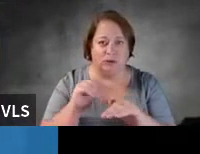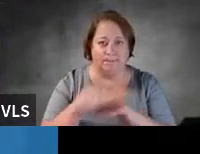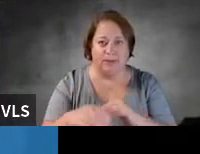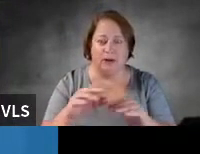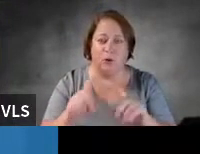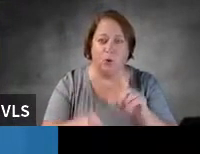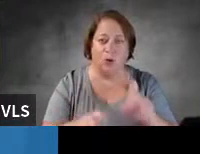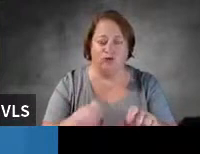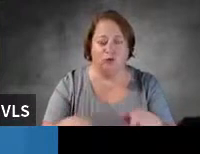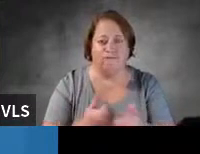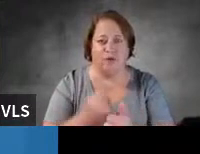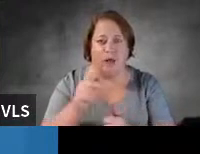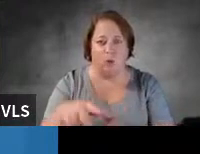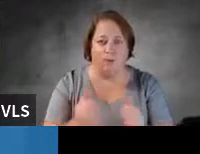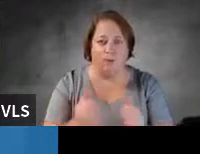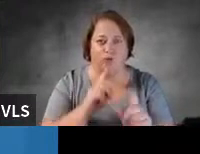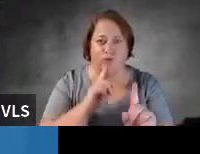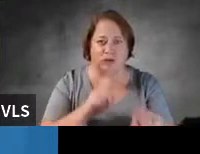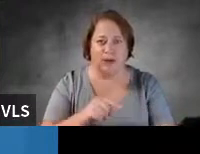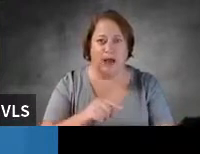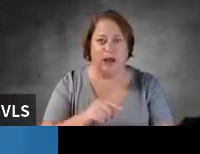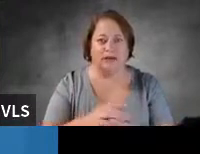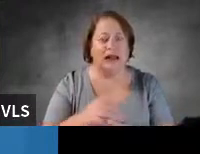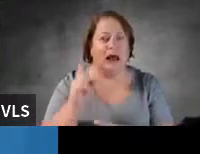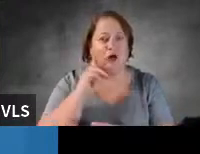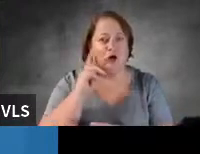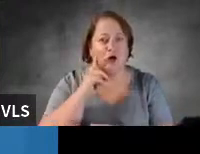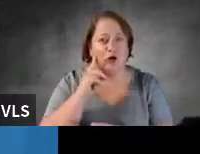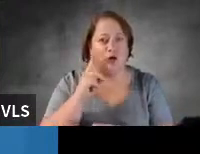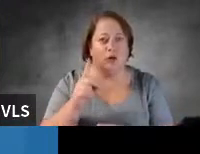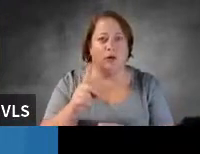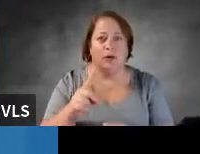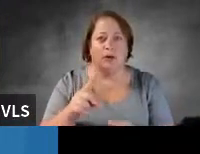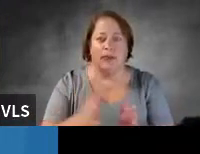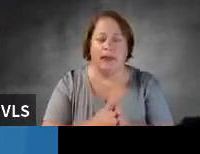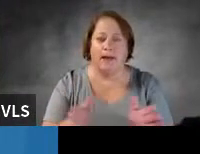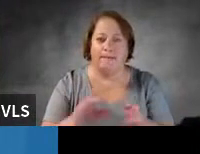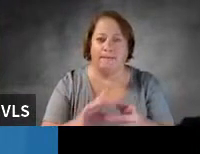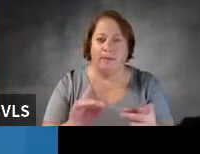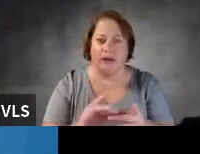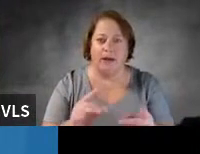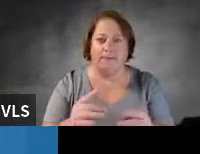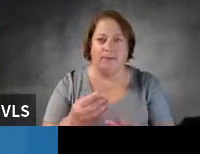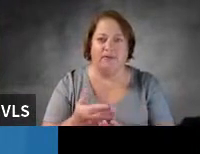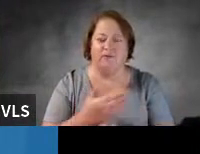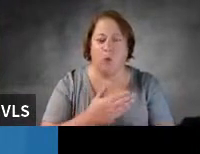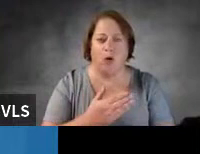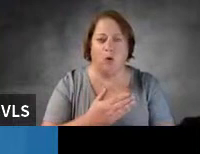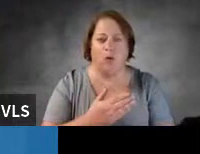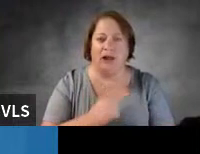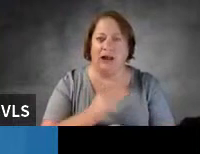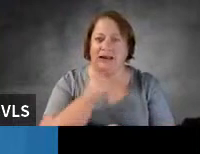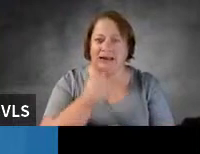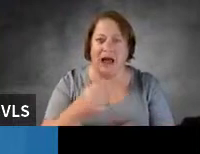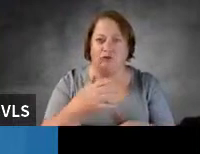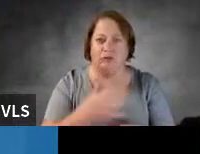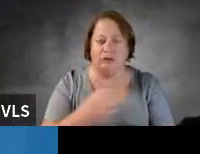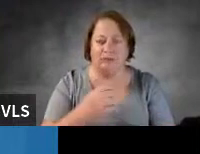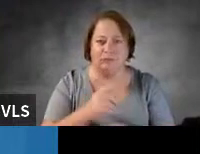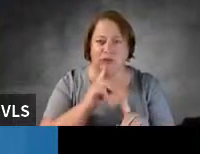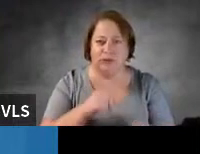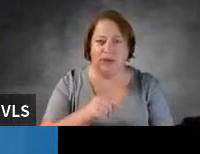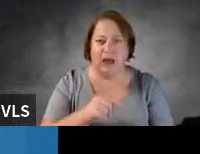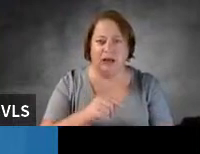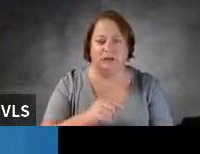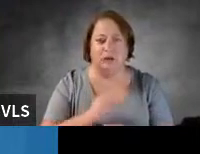to follow up with the response. And I did hear the public comment earlier with regards to not receiving a response, and we